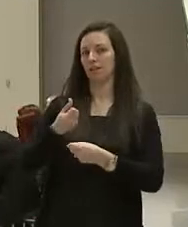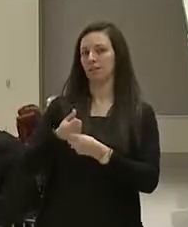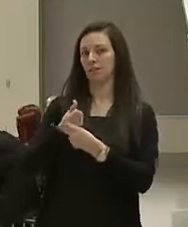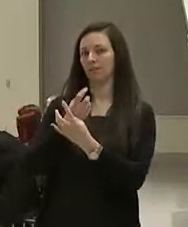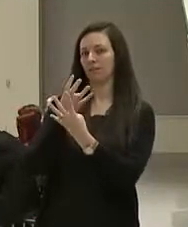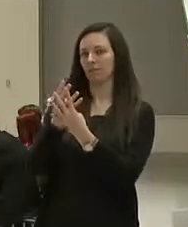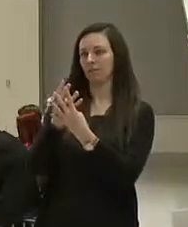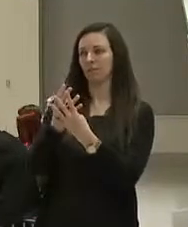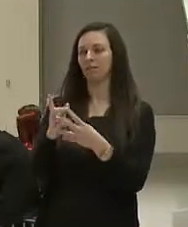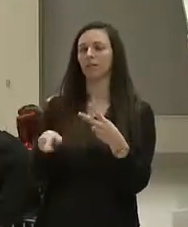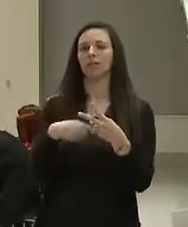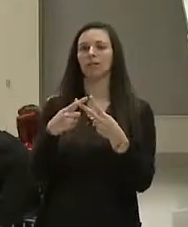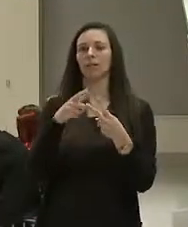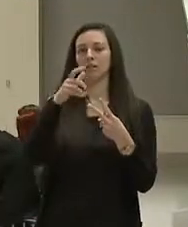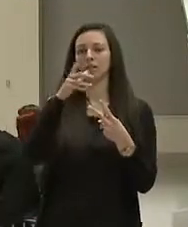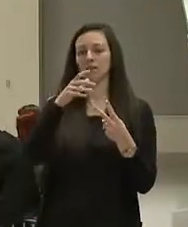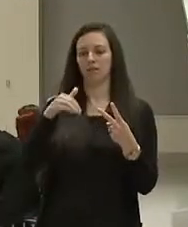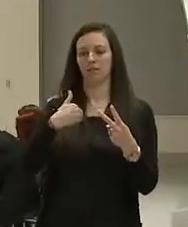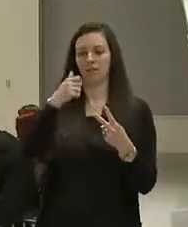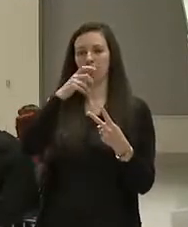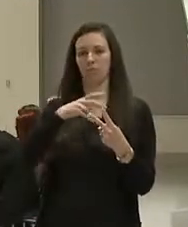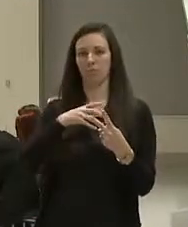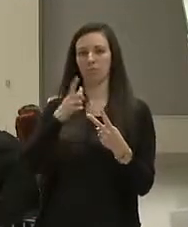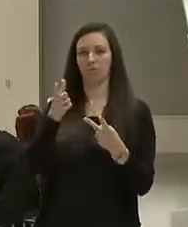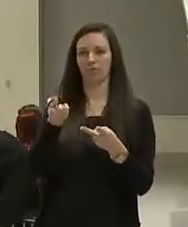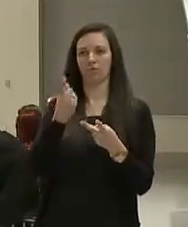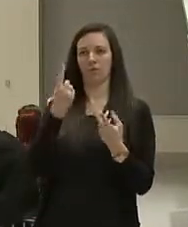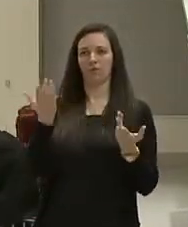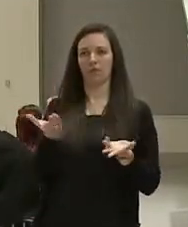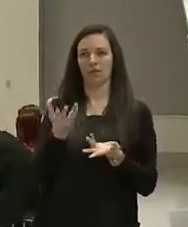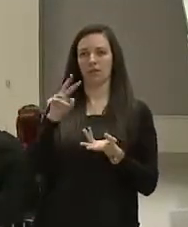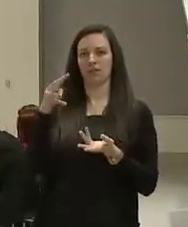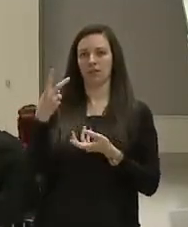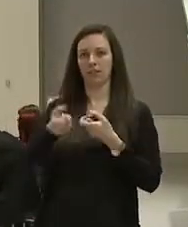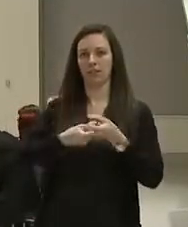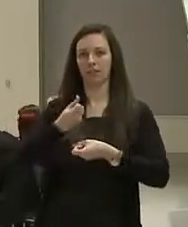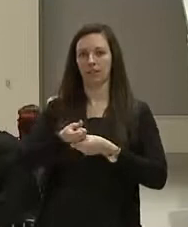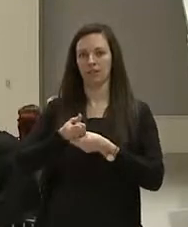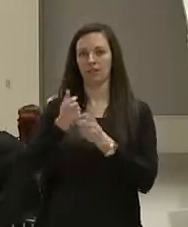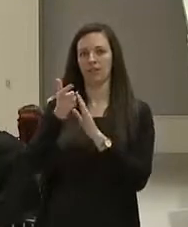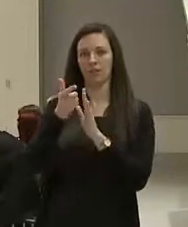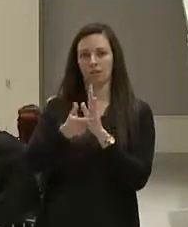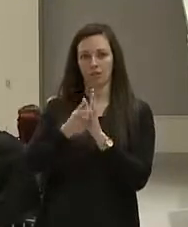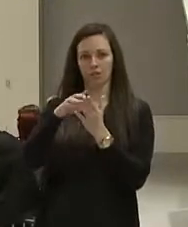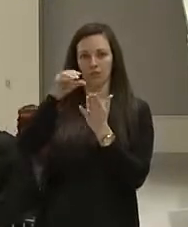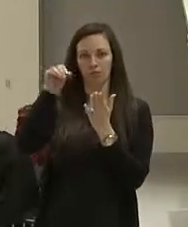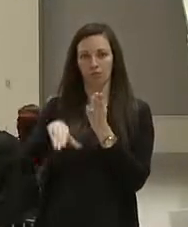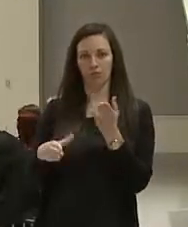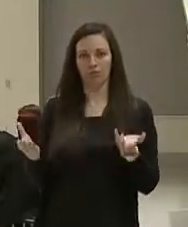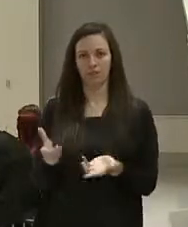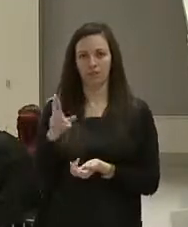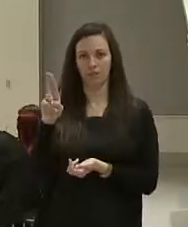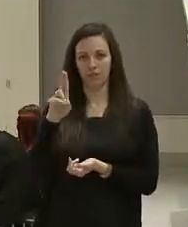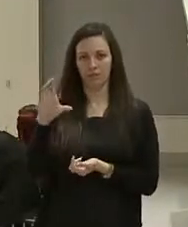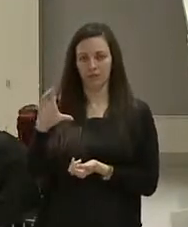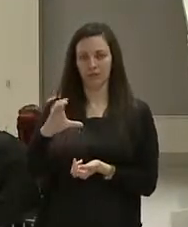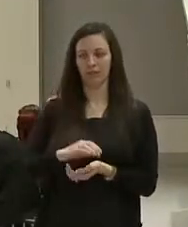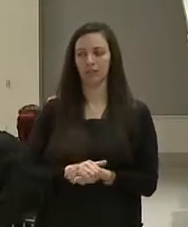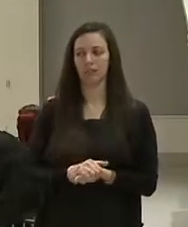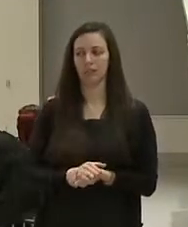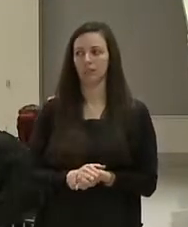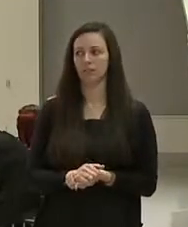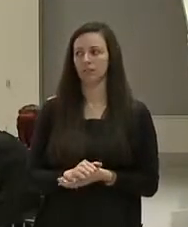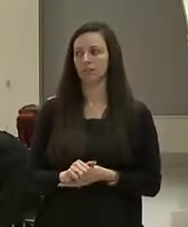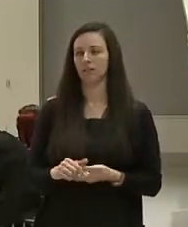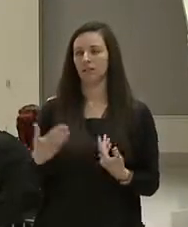lady who came in here that's a second-year student of law here at Cincinnati. What is